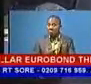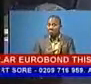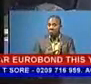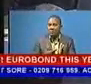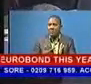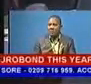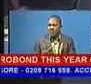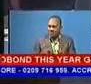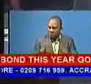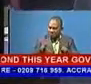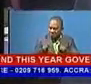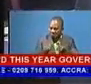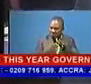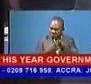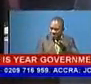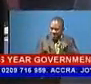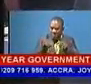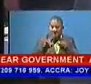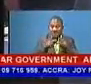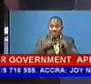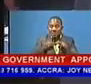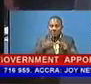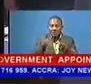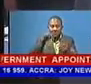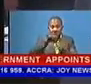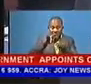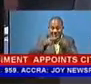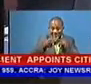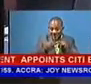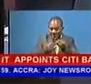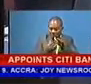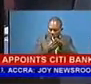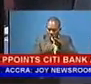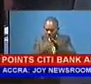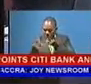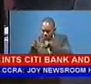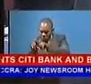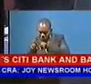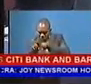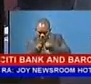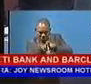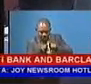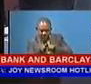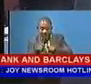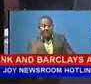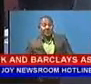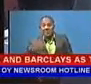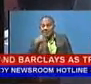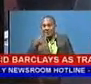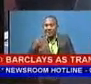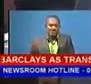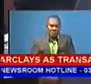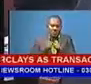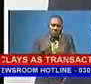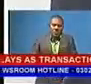provide counterpart matching for the serial numbers. We're saying that without exception, all the